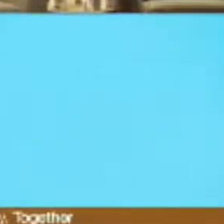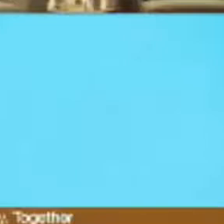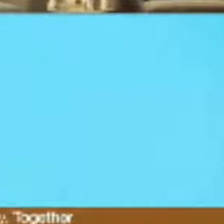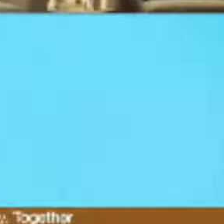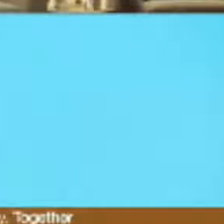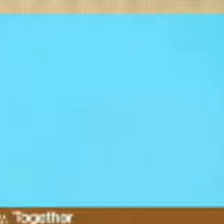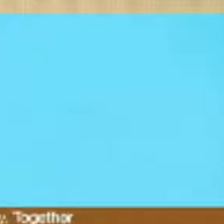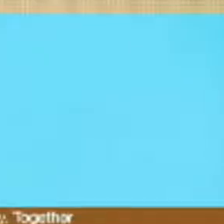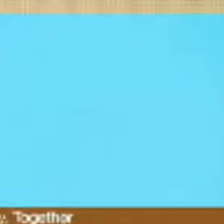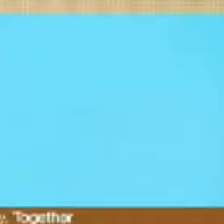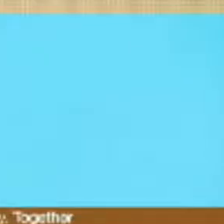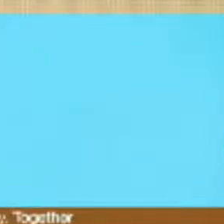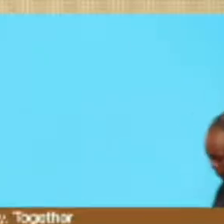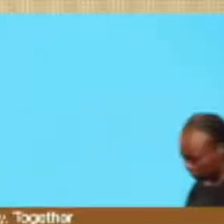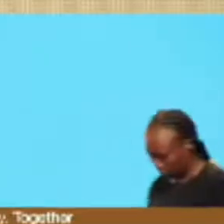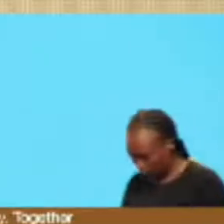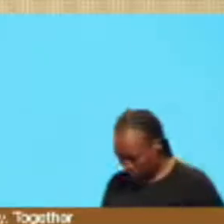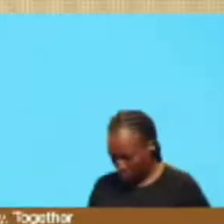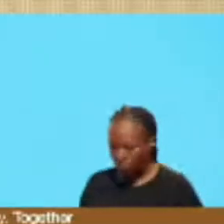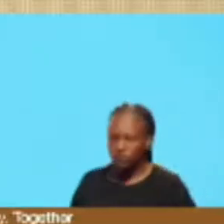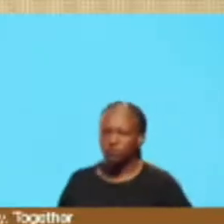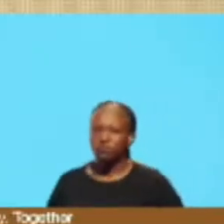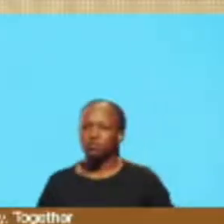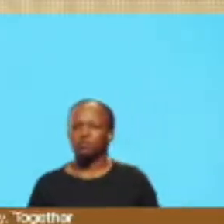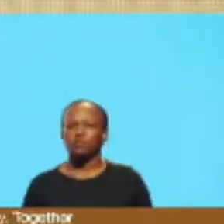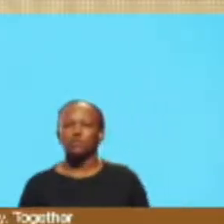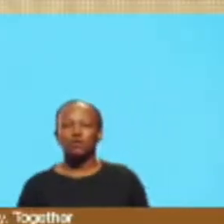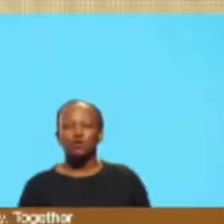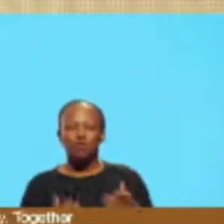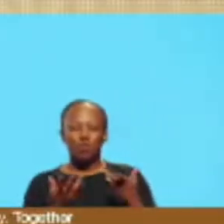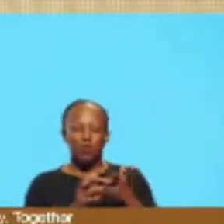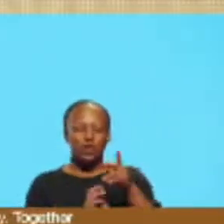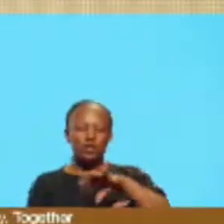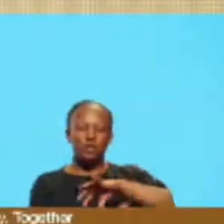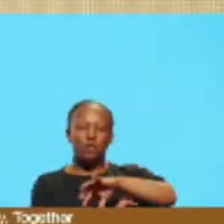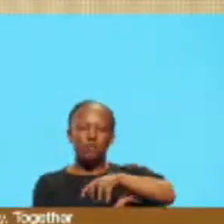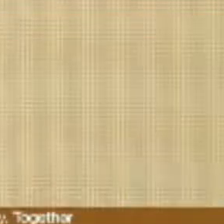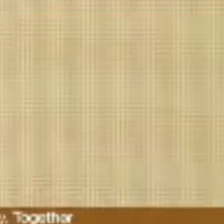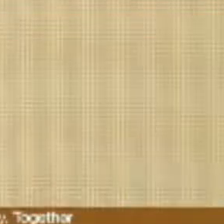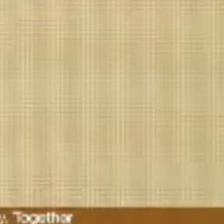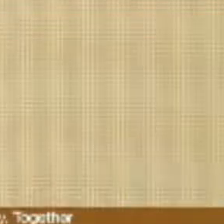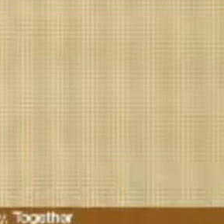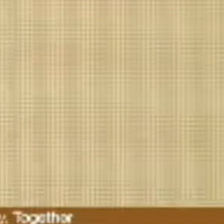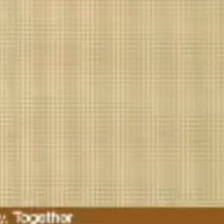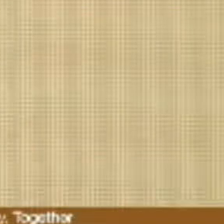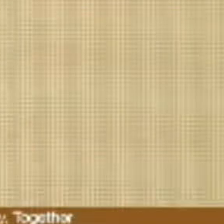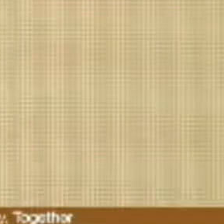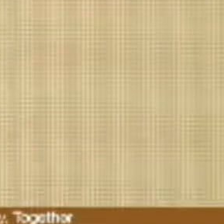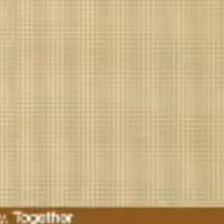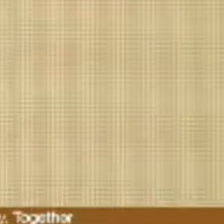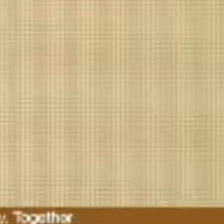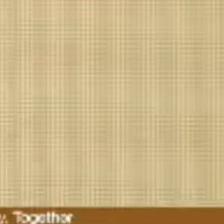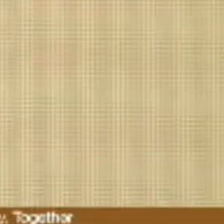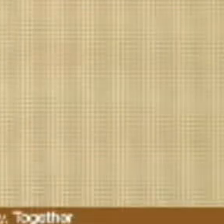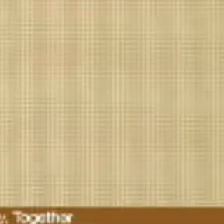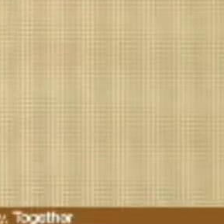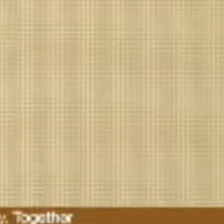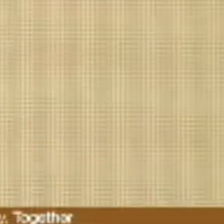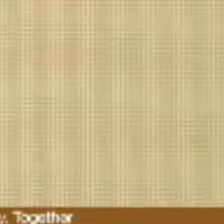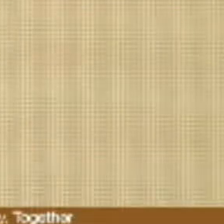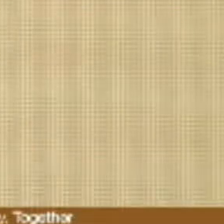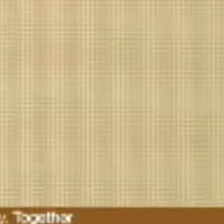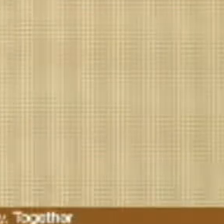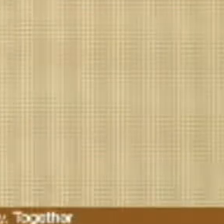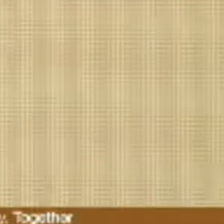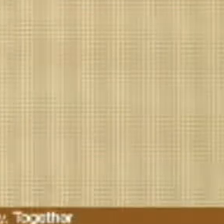invisible borders within the provinces, but that intra-border, intra-provincial, because of COVID, you